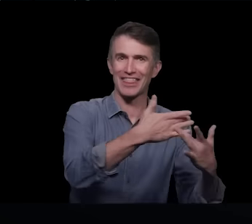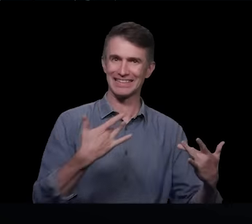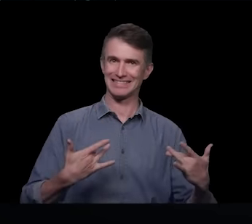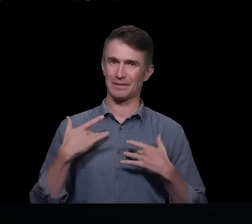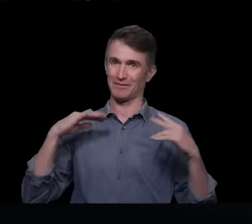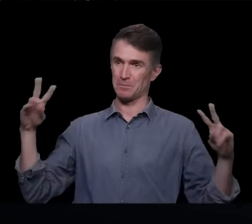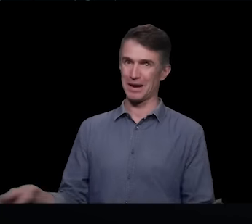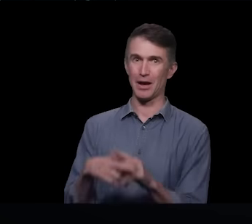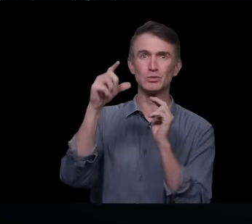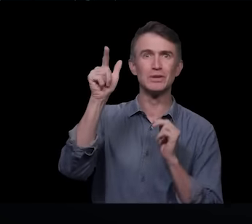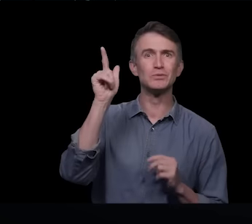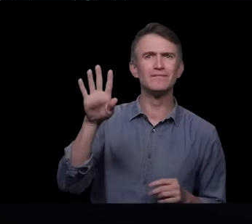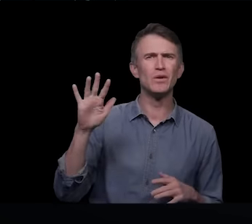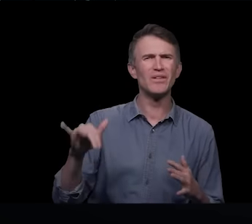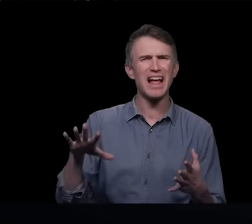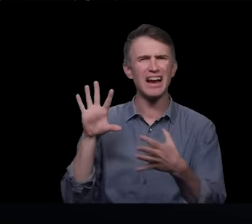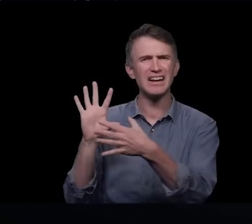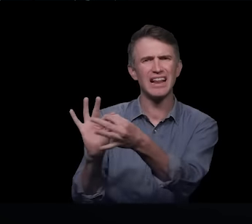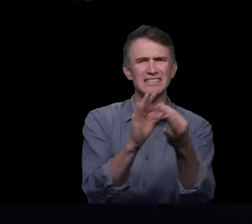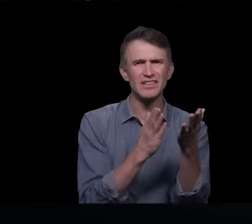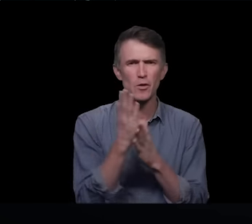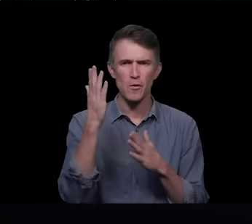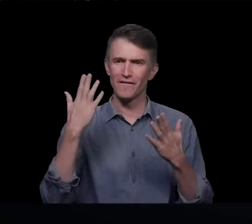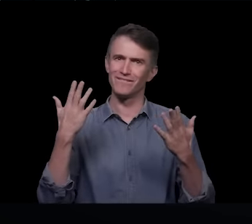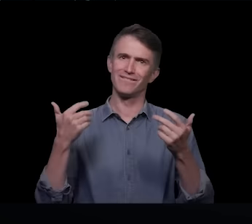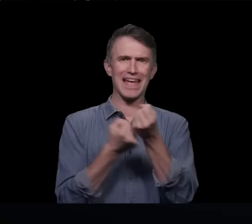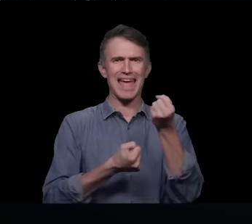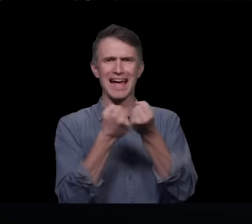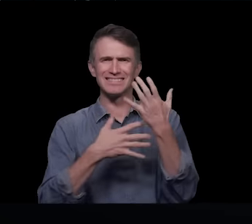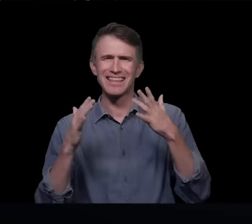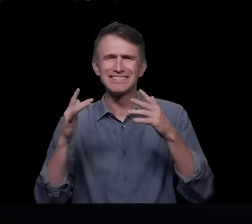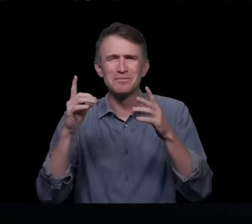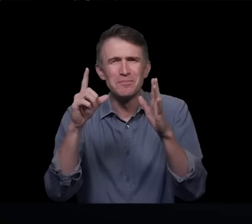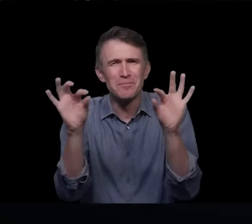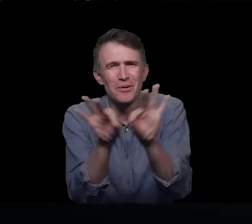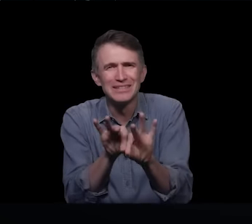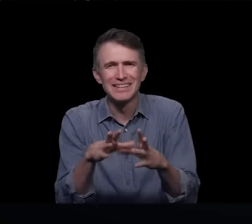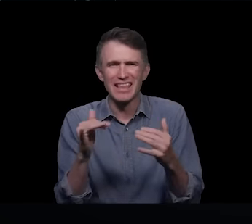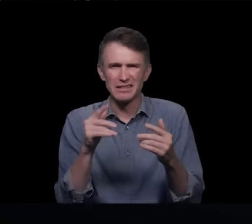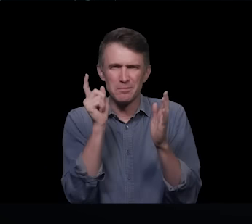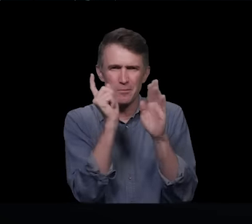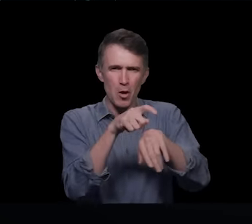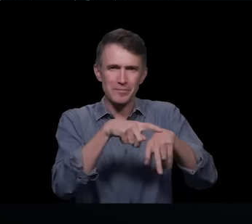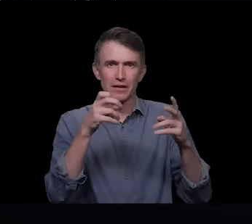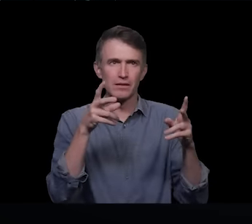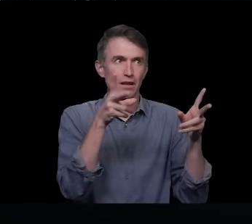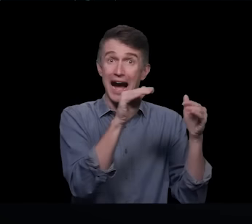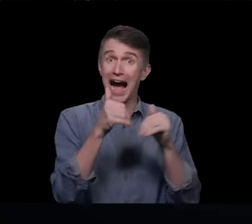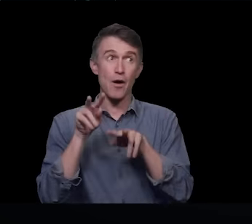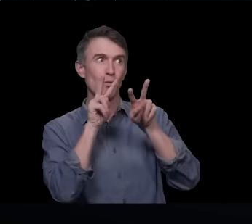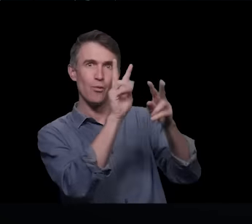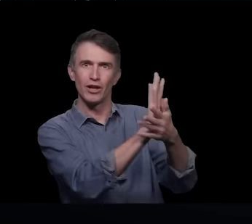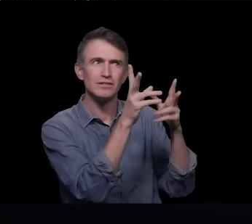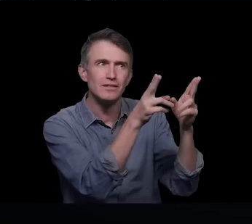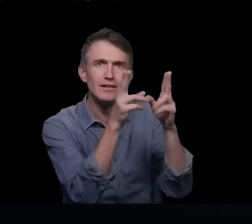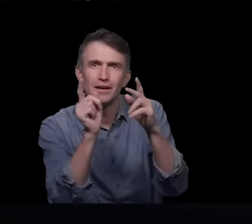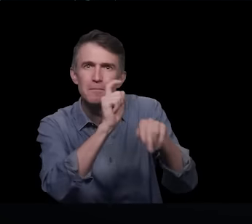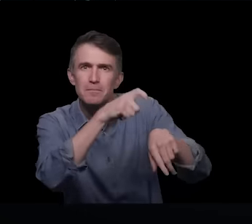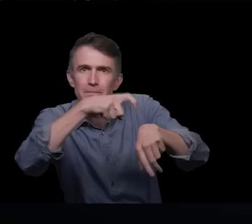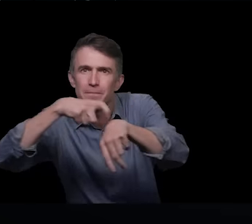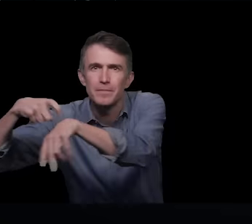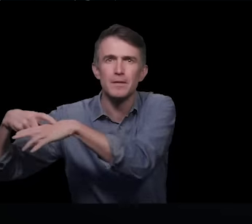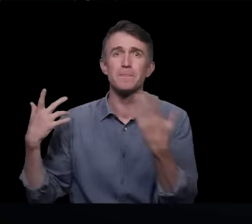Paris 2024 and connecting fans to the moments that matter most has always been at the forefront of our coverage.